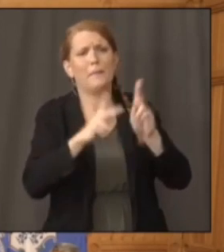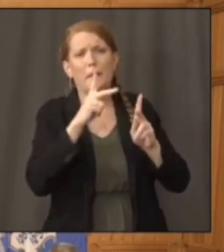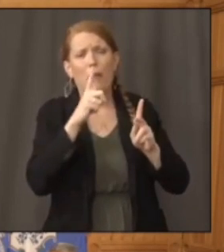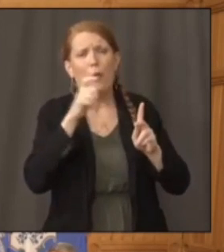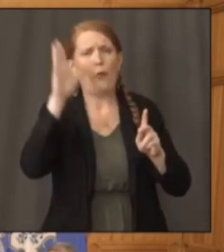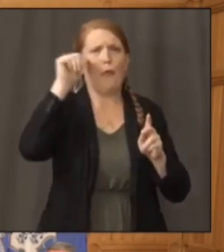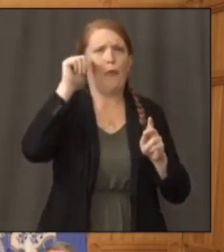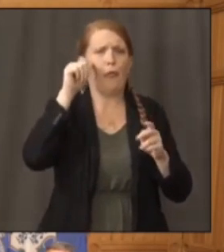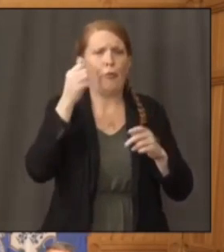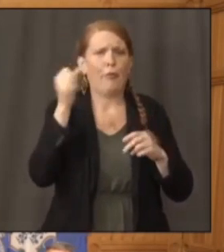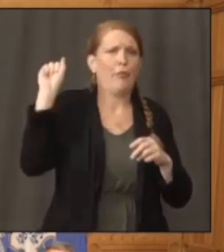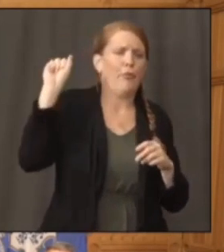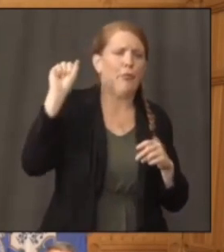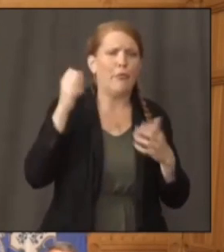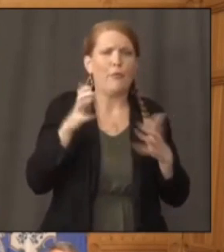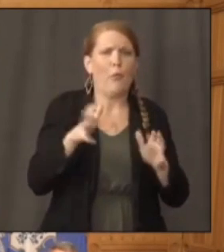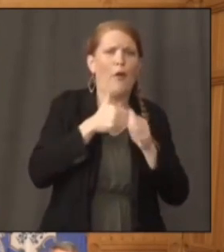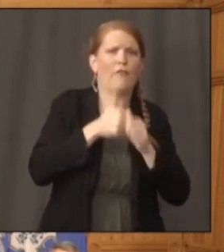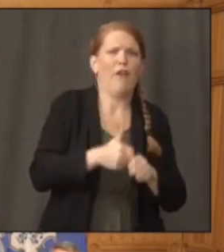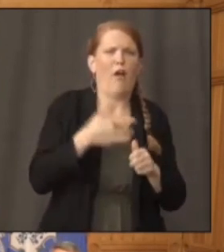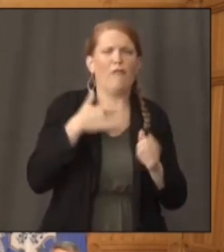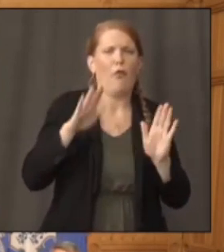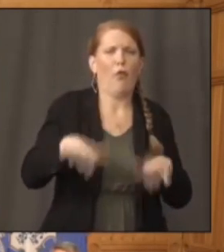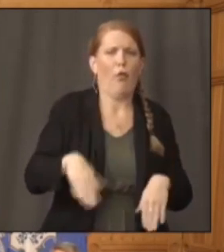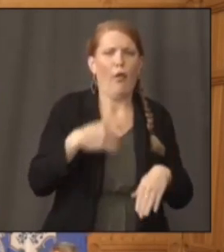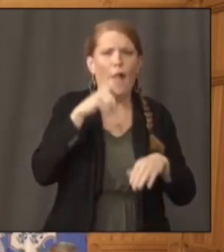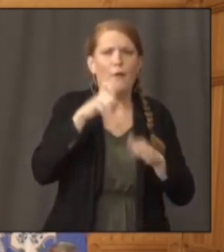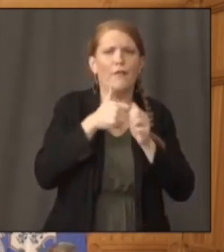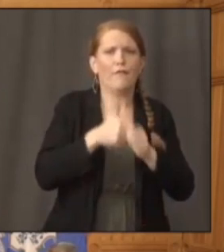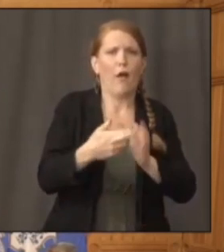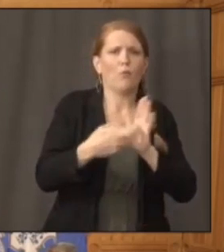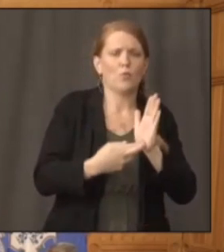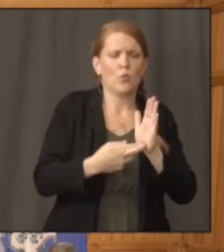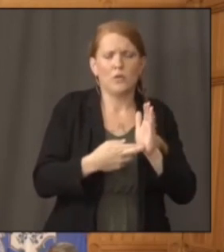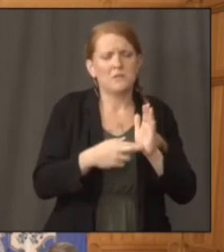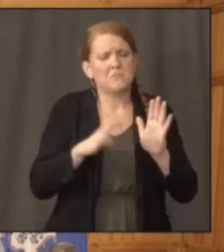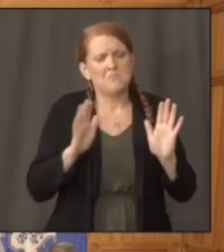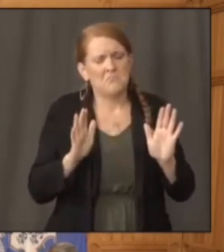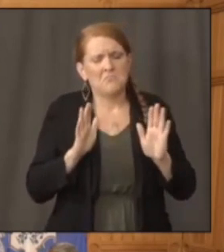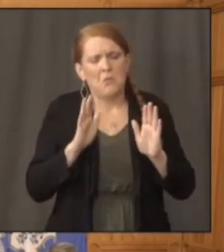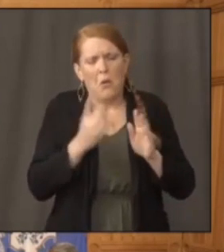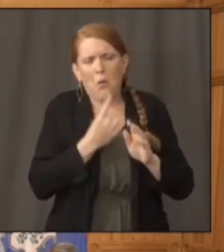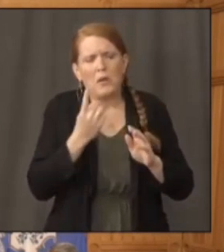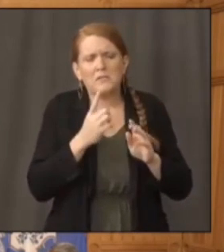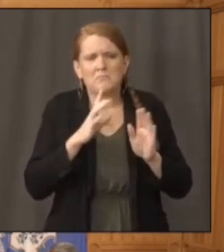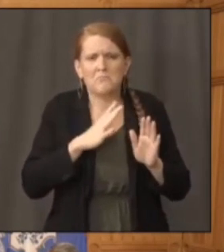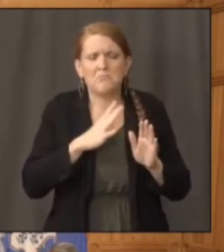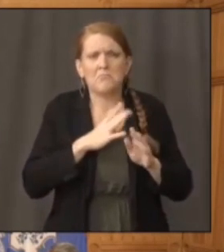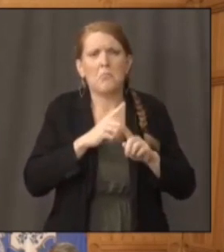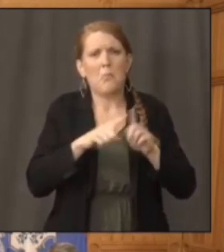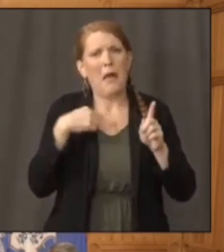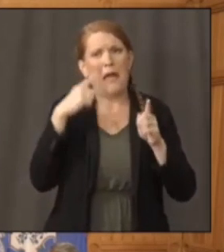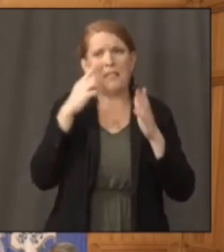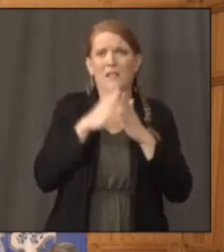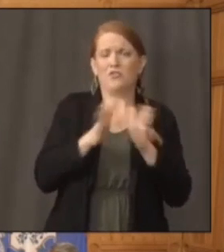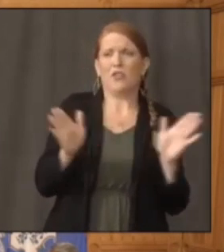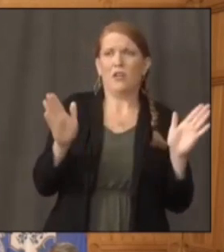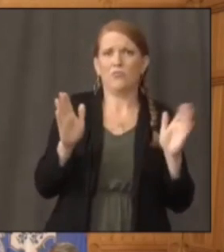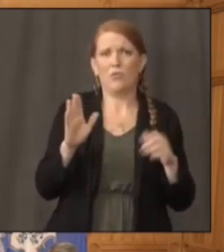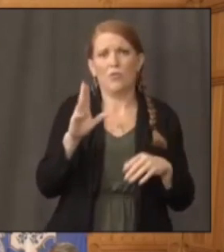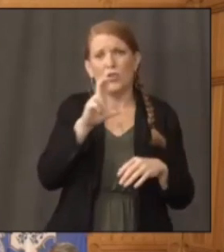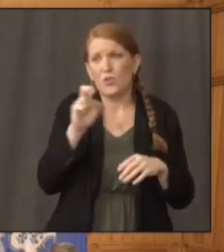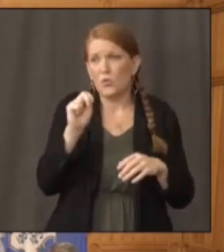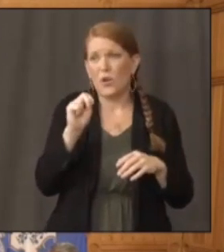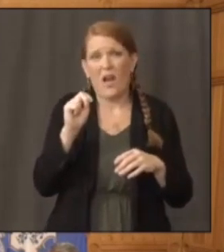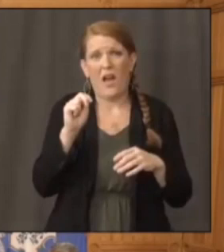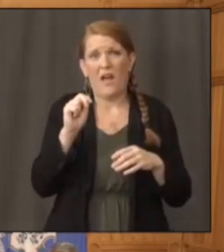are going to say that doesn't apply to me. But I think at UConn, I think we are, like Danny said, we are a team.